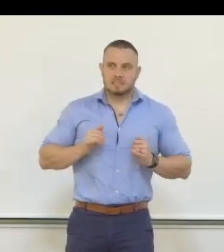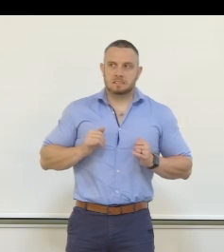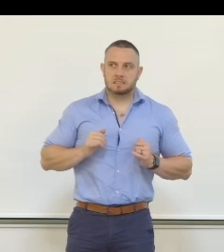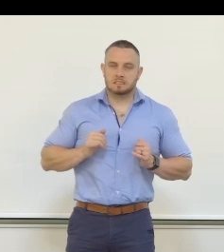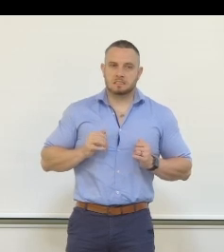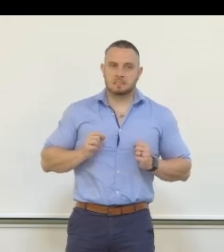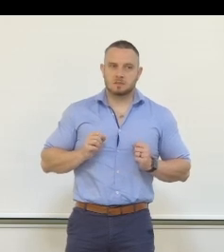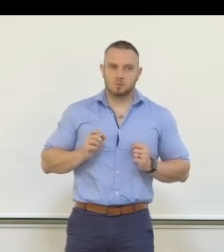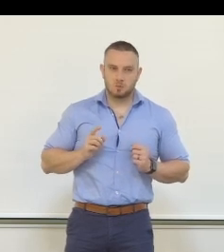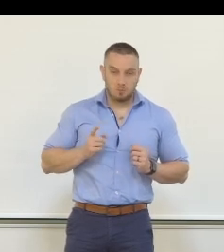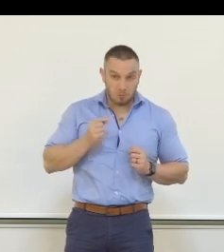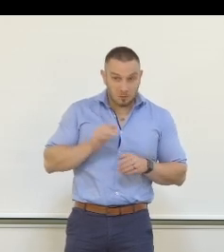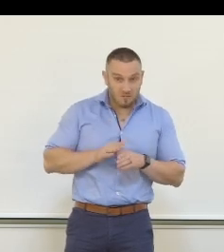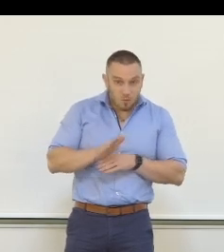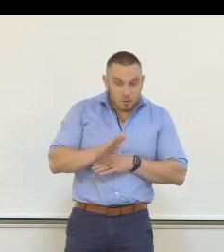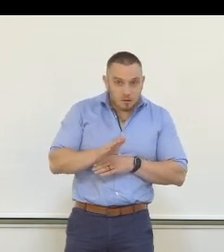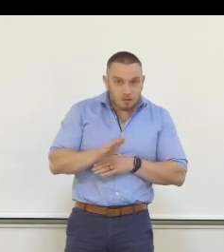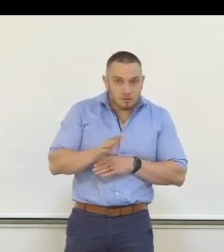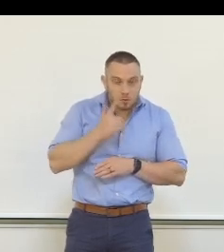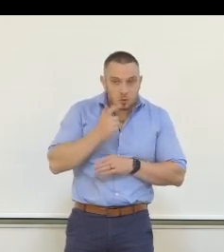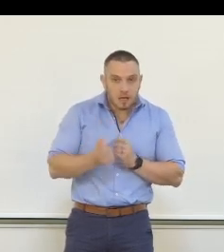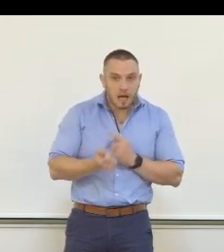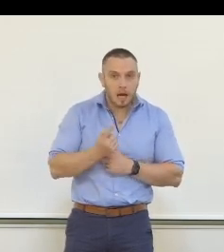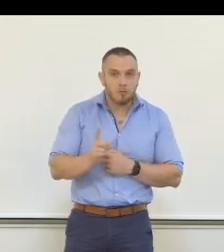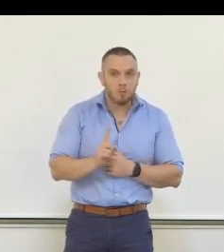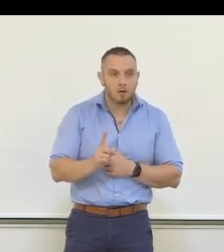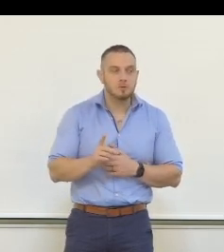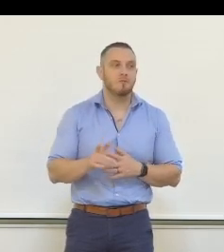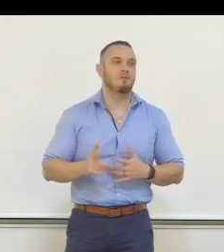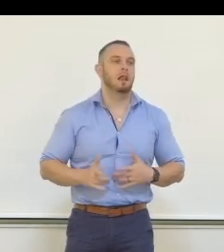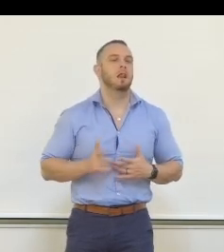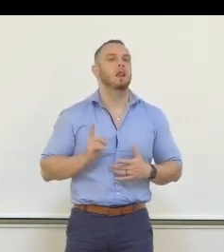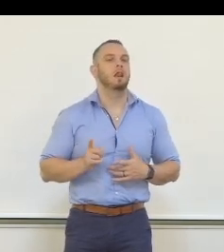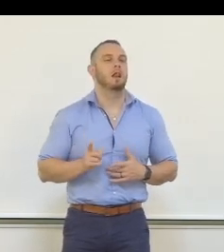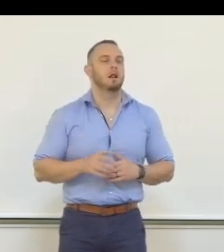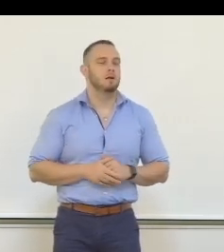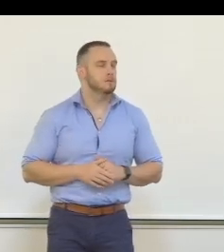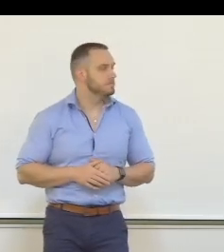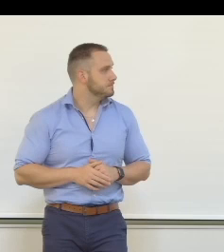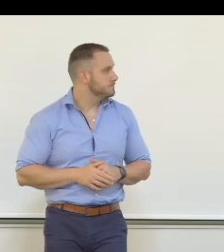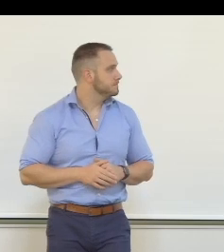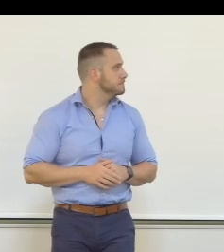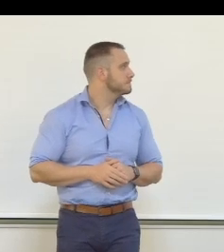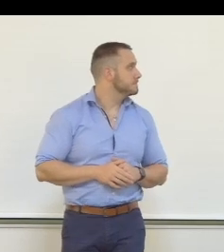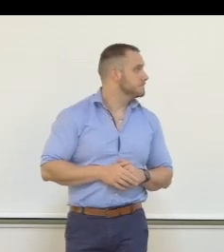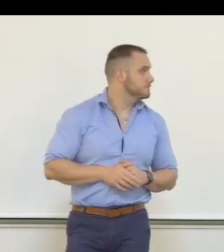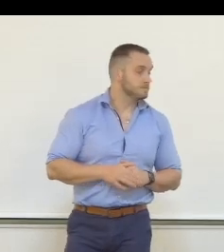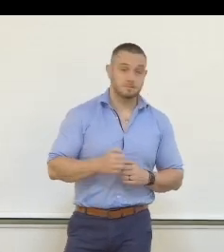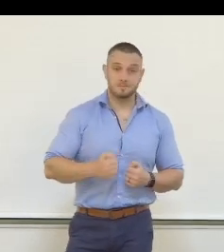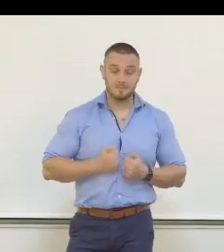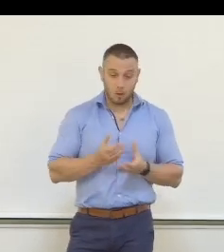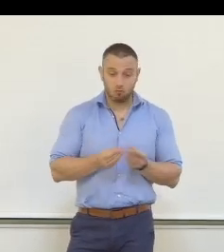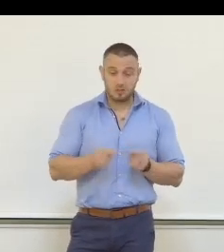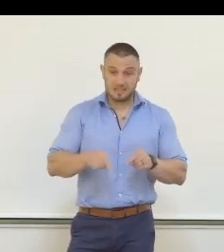what we might be facing if we really have scarce power. our resources on Earth are limited as